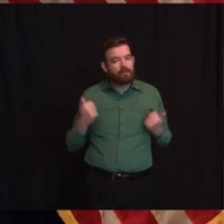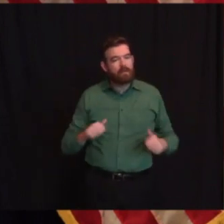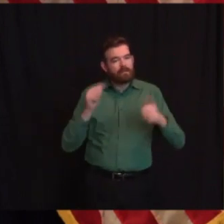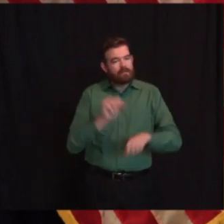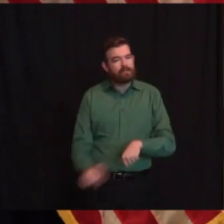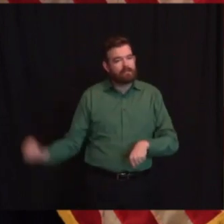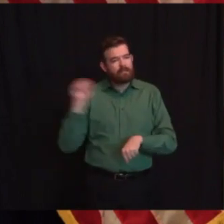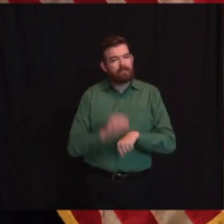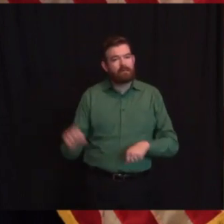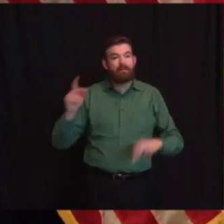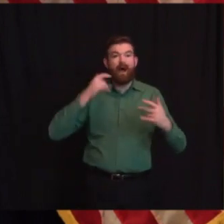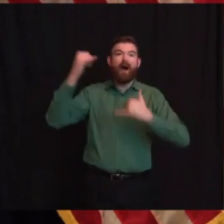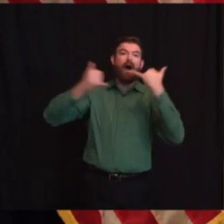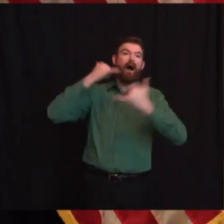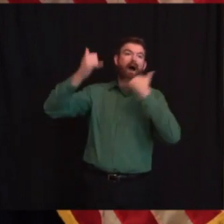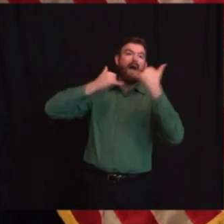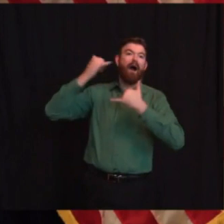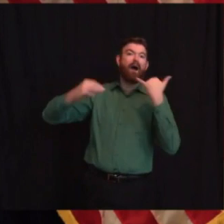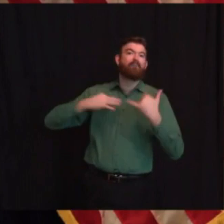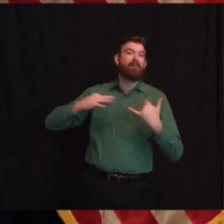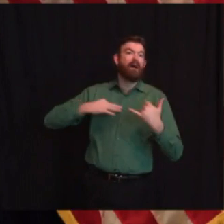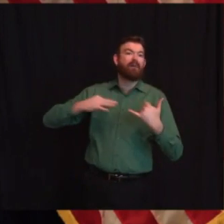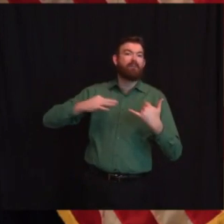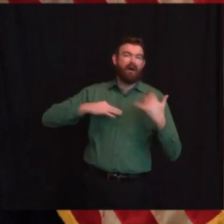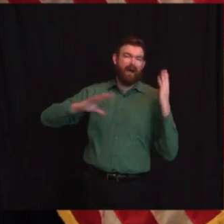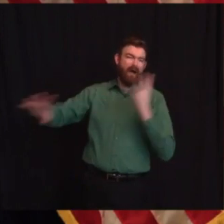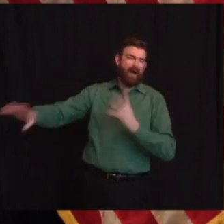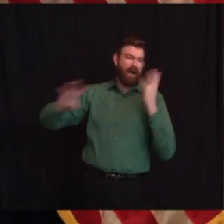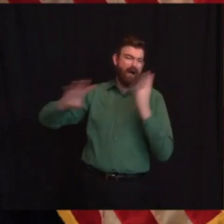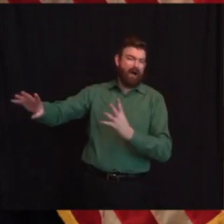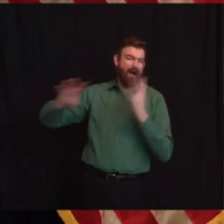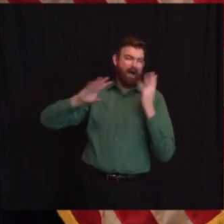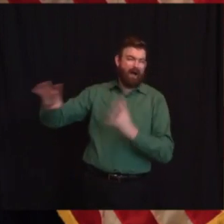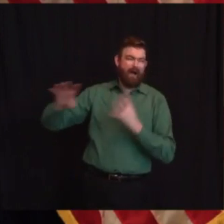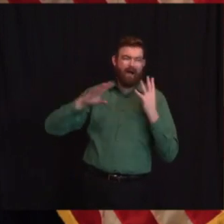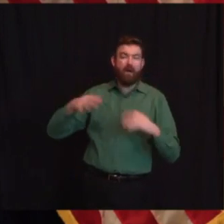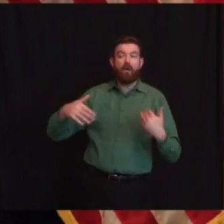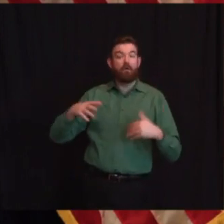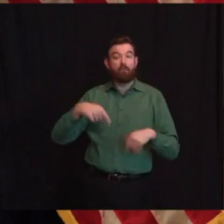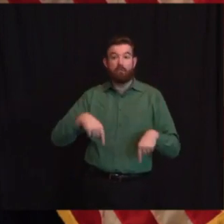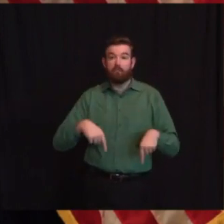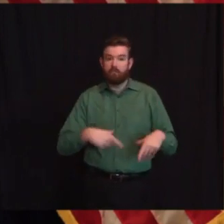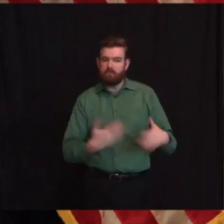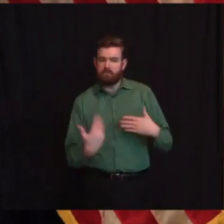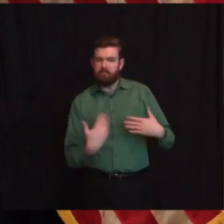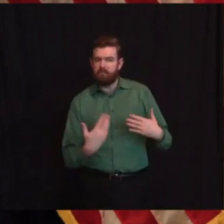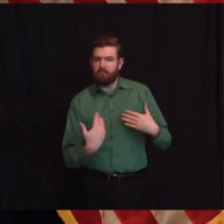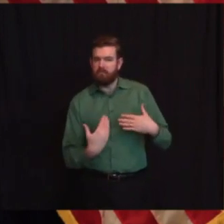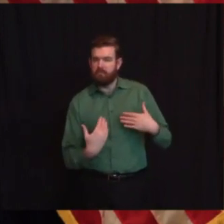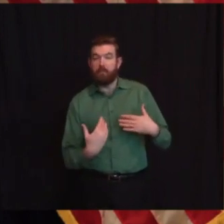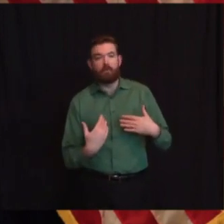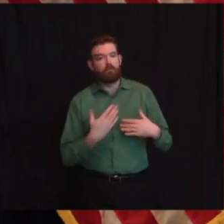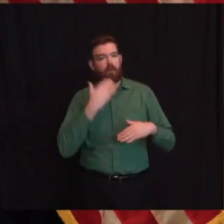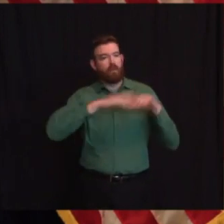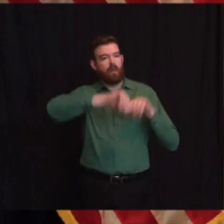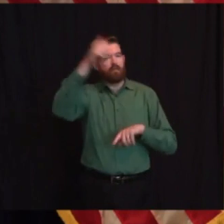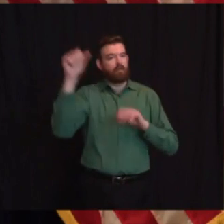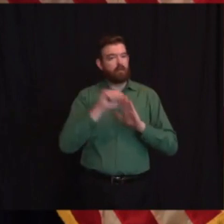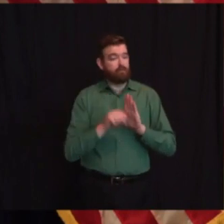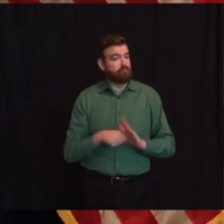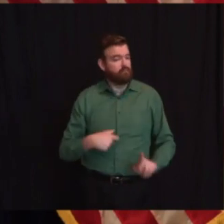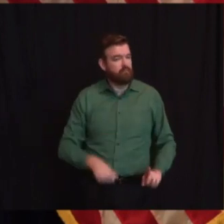levels. The fact that we're doing better than other states is at one level a point of pride, and I'm sure it gives nobody one speck